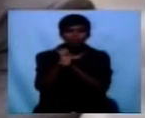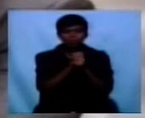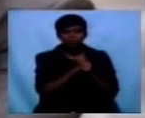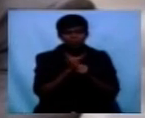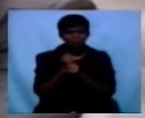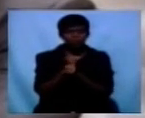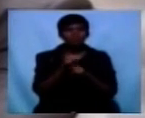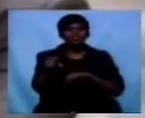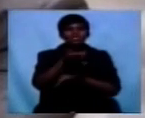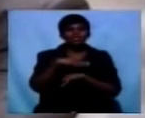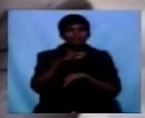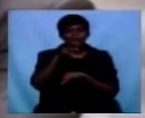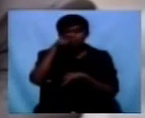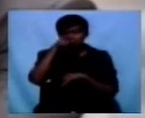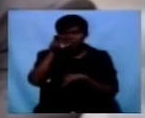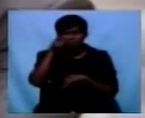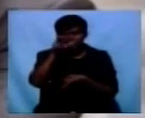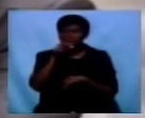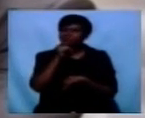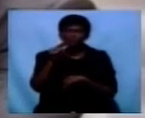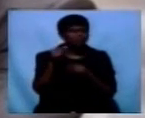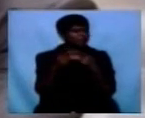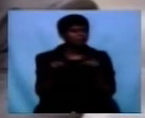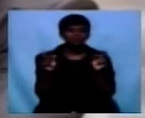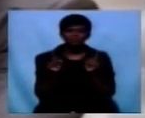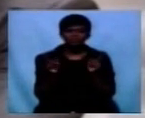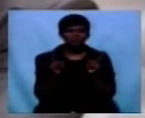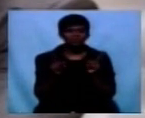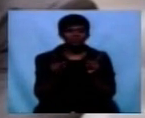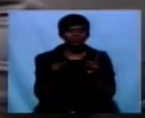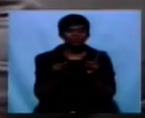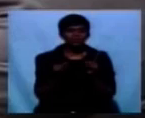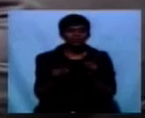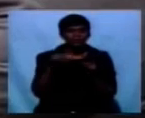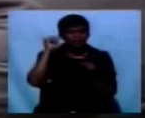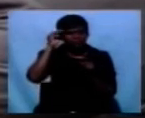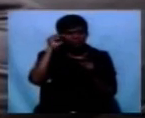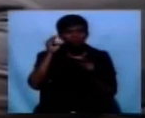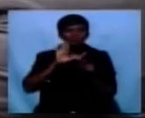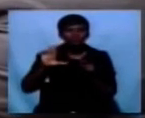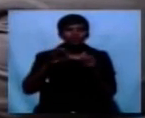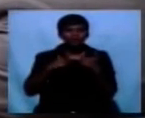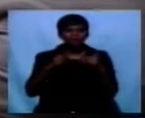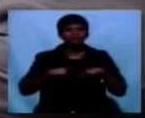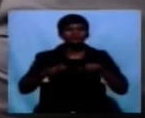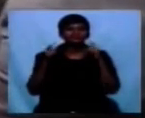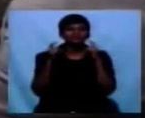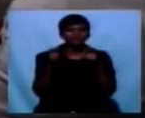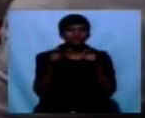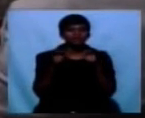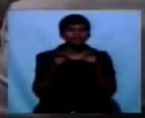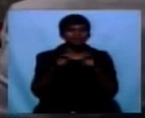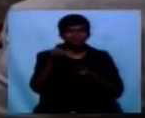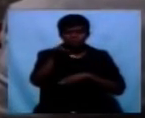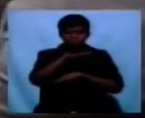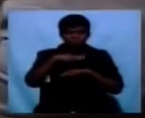board. Corruption must not be associated with I was coming to that point. Your ministry has that challenge. Overpriced